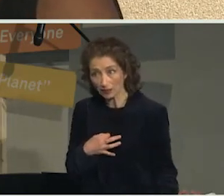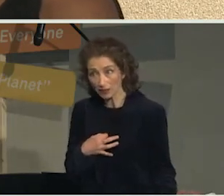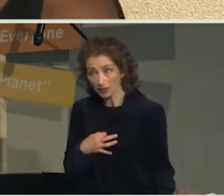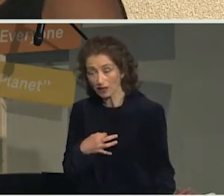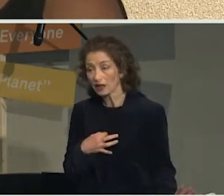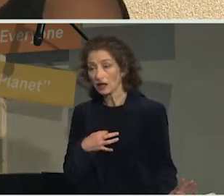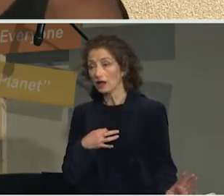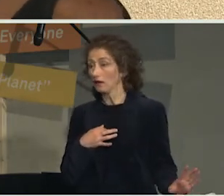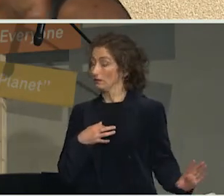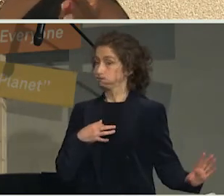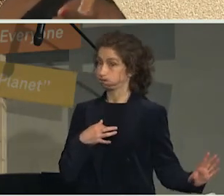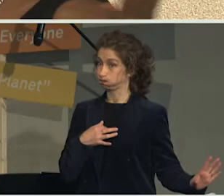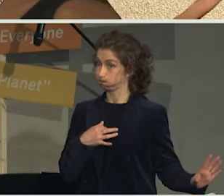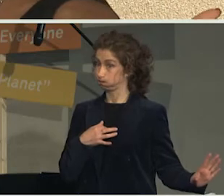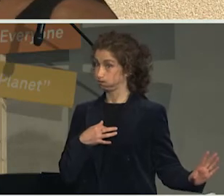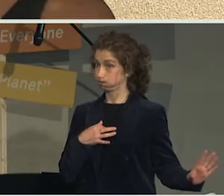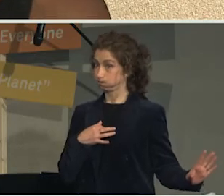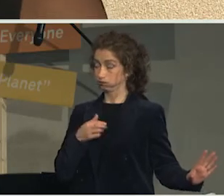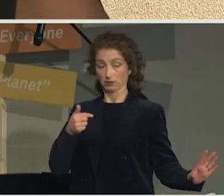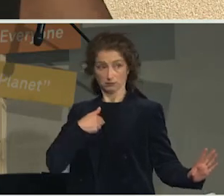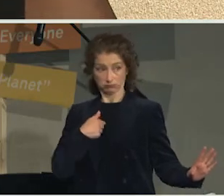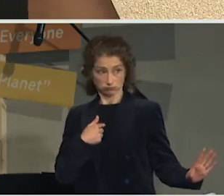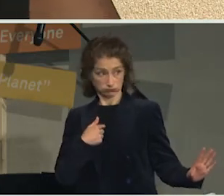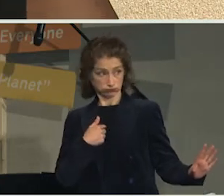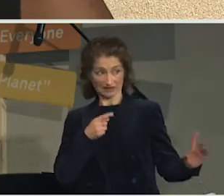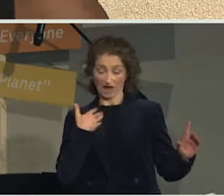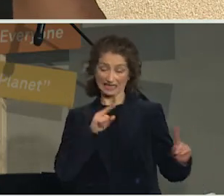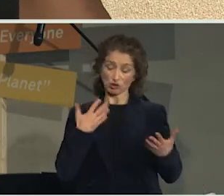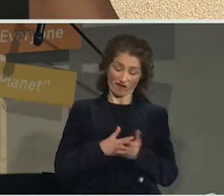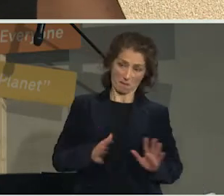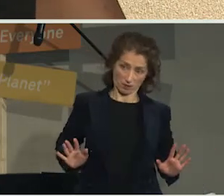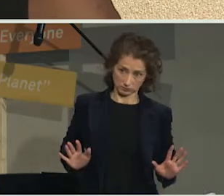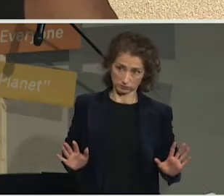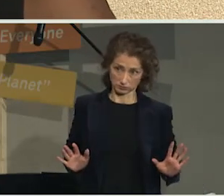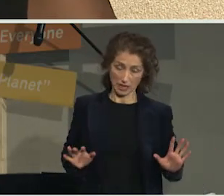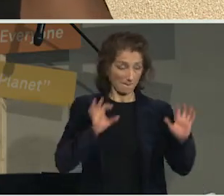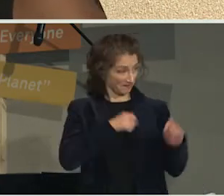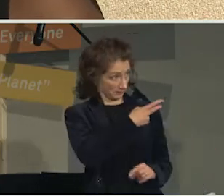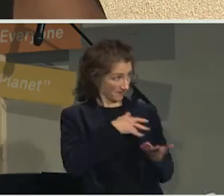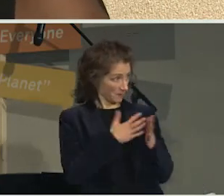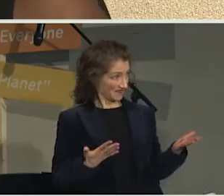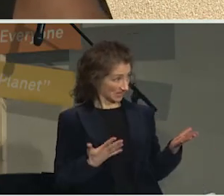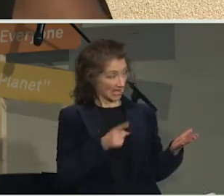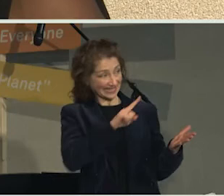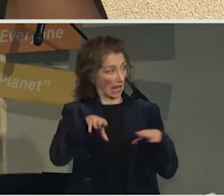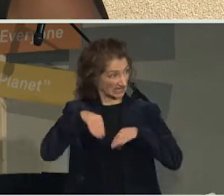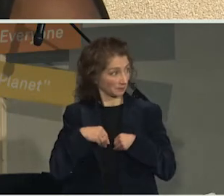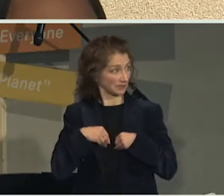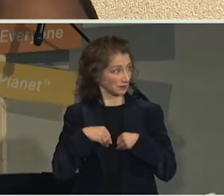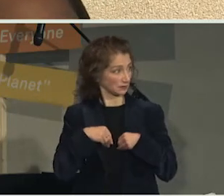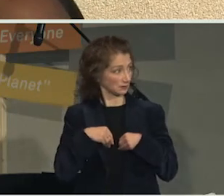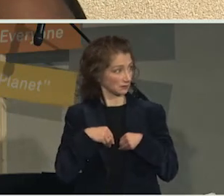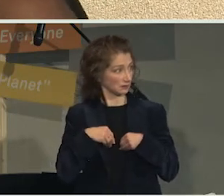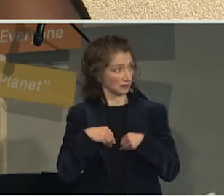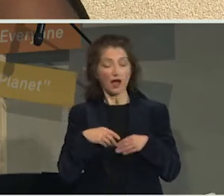not the case that this was shit that was not part of the agreement. If the agreement not to take any shit meant anything, it was aimed at